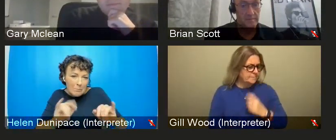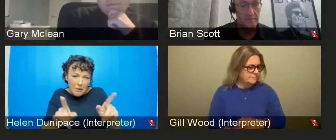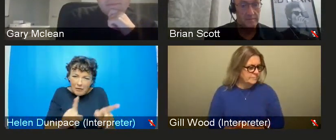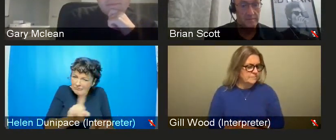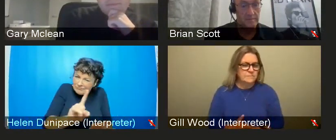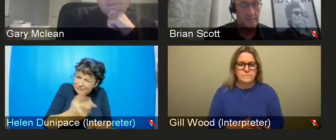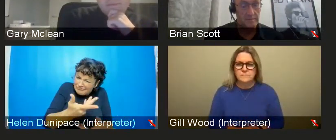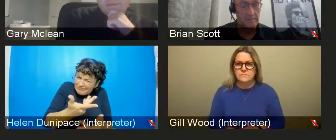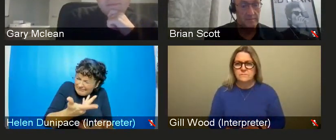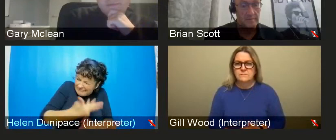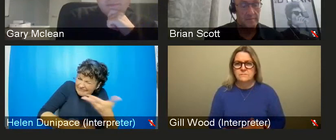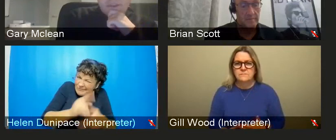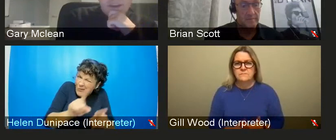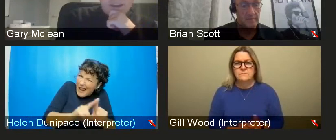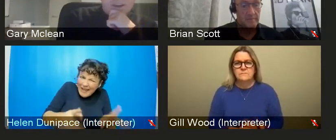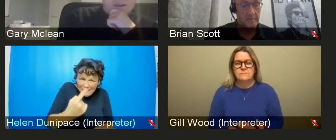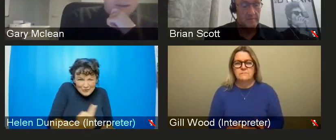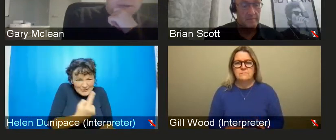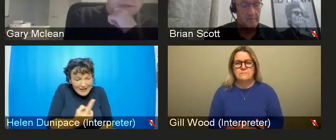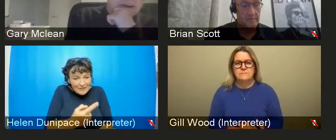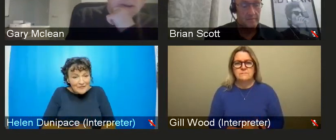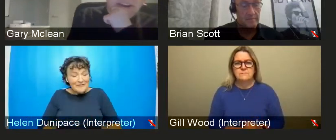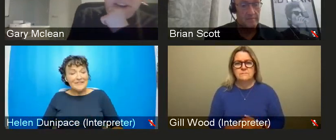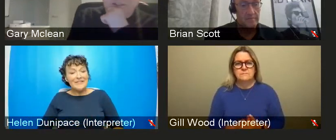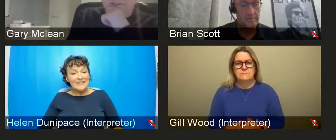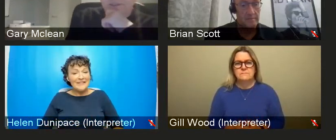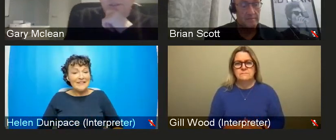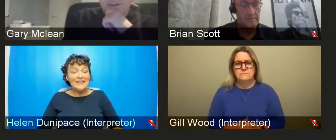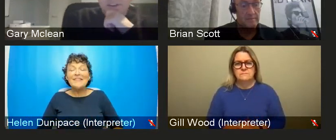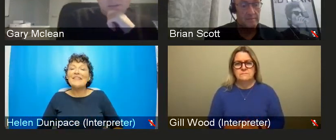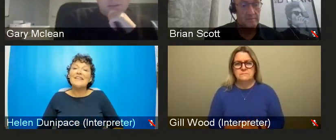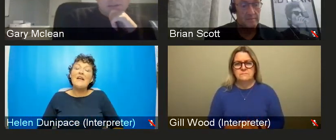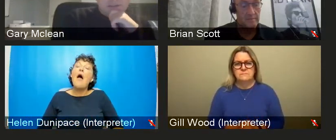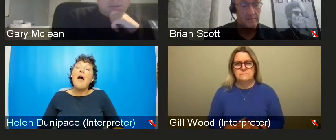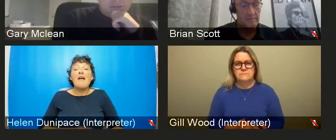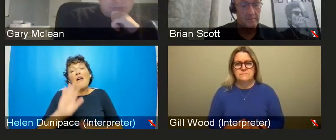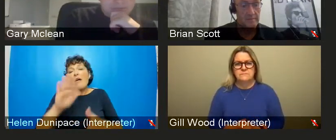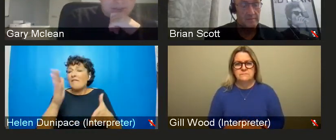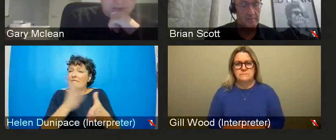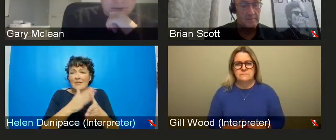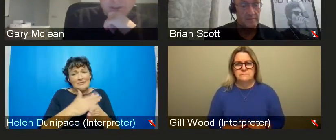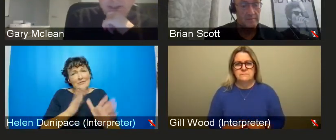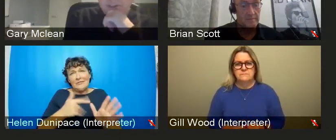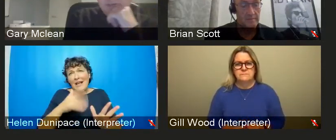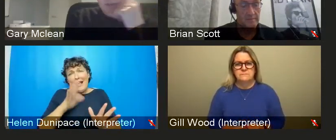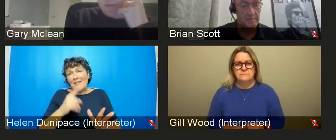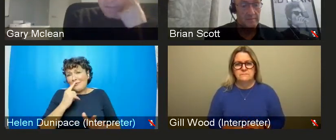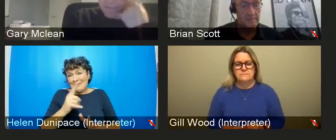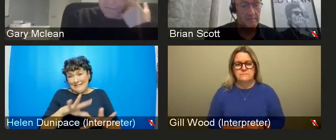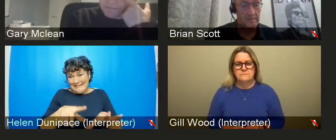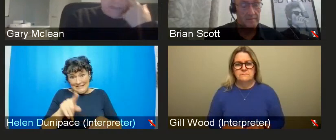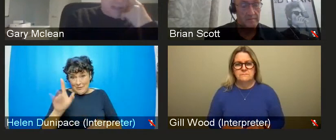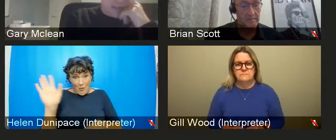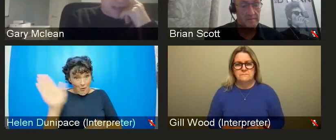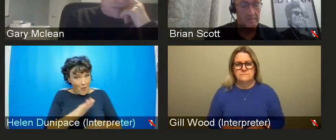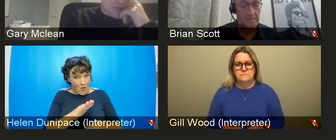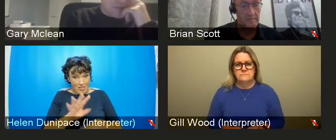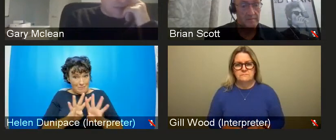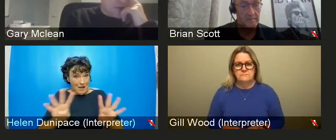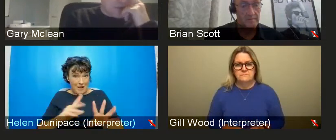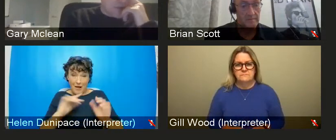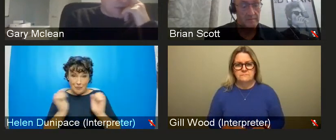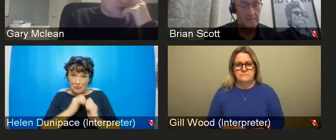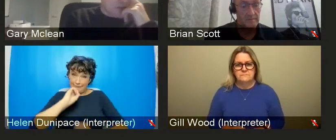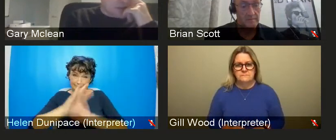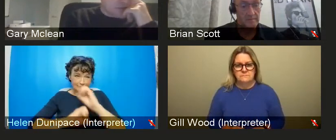an organisation. Yeah, I mean, well, I think I agree with everything everyone said, you know, about misconceptions